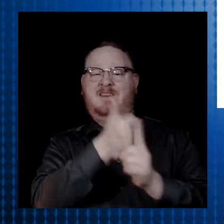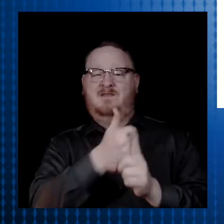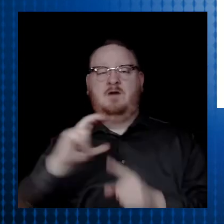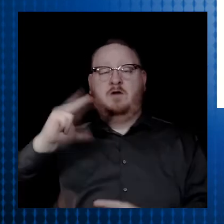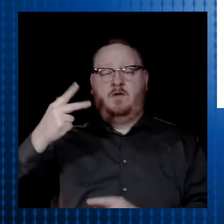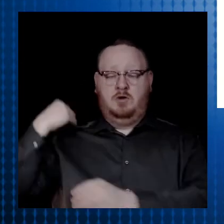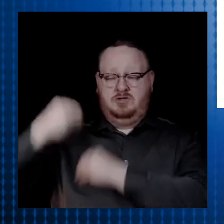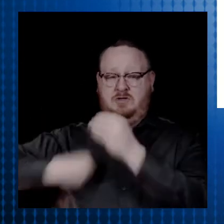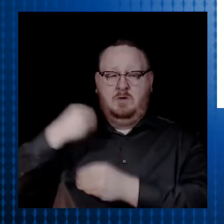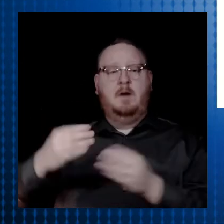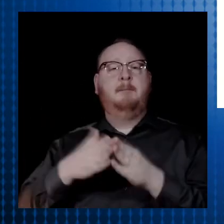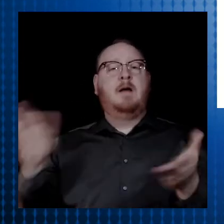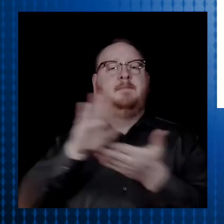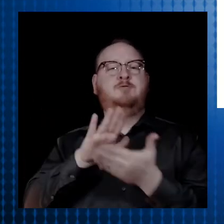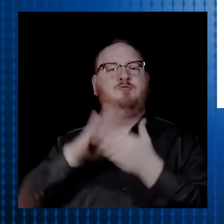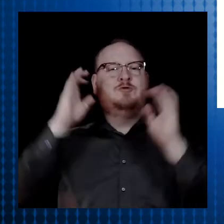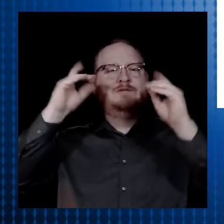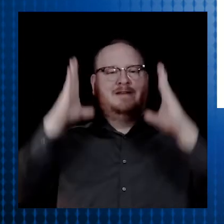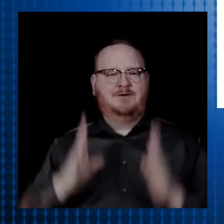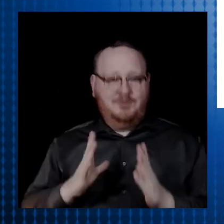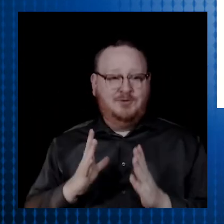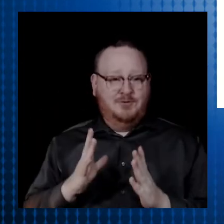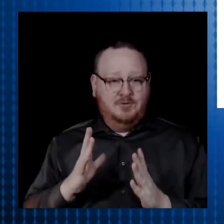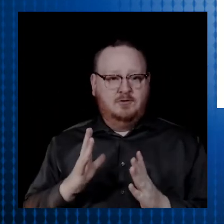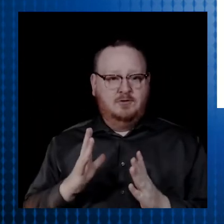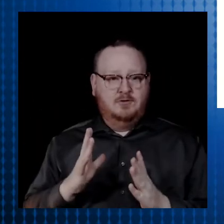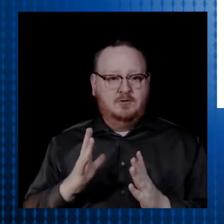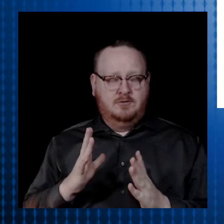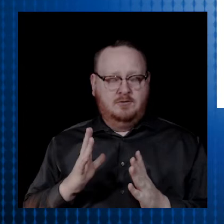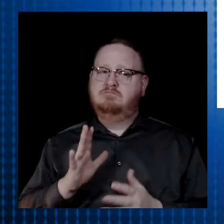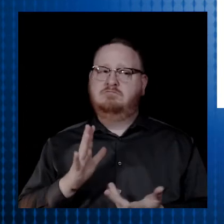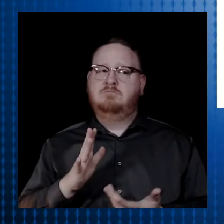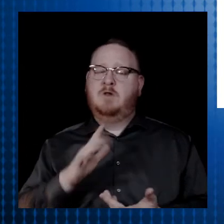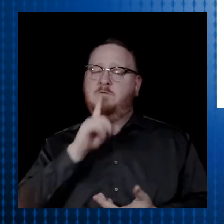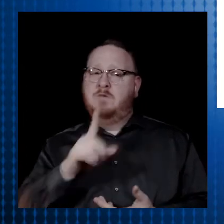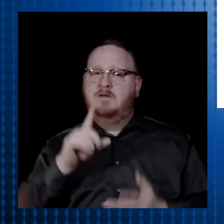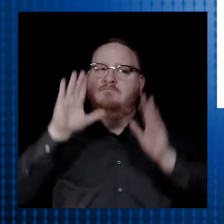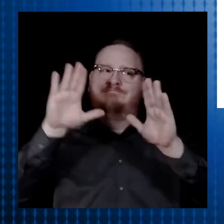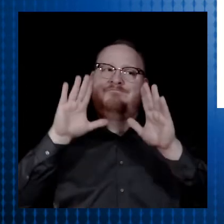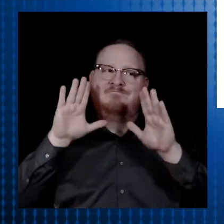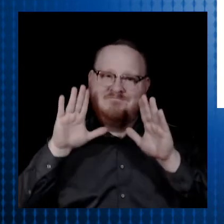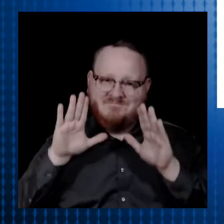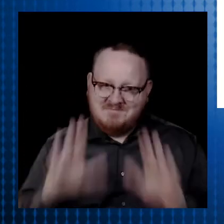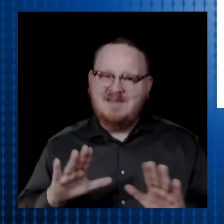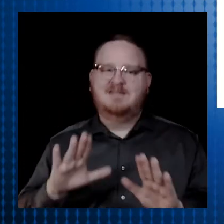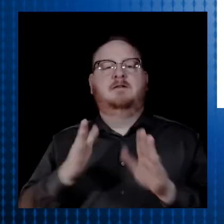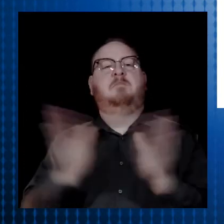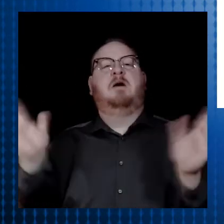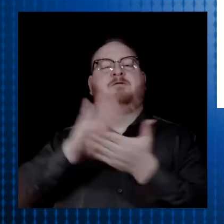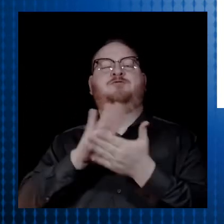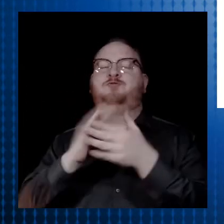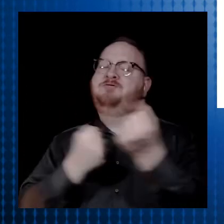third-generation public school educator and comes from a long line of splendid public school supporters. She